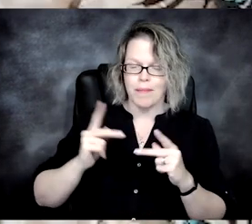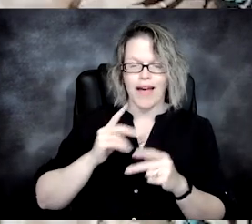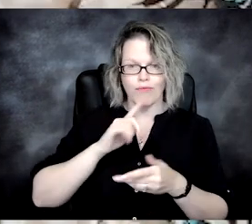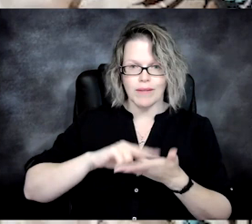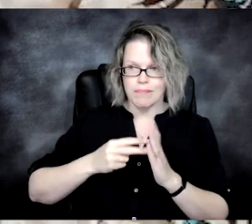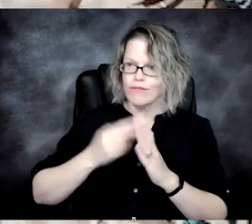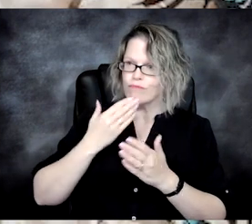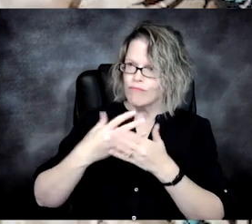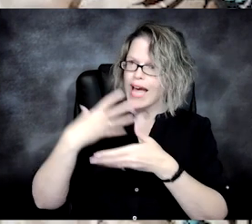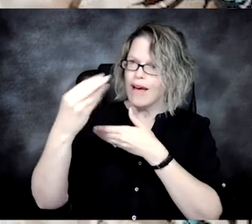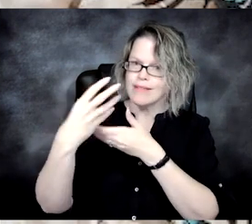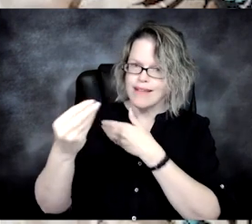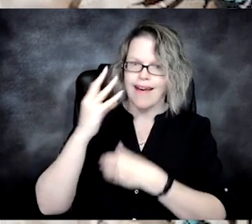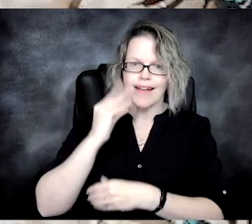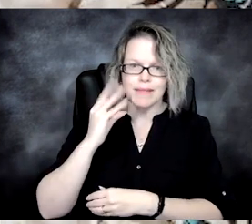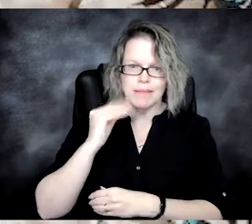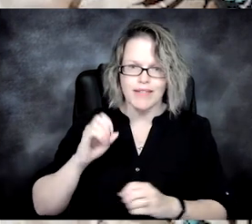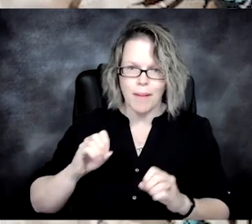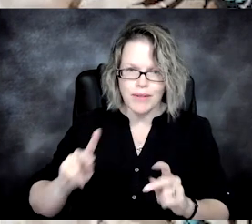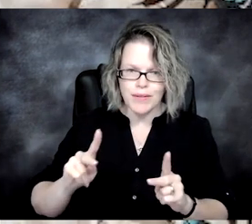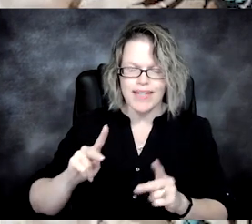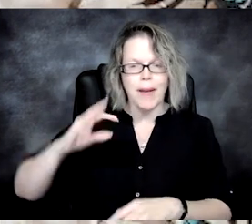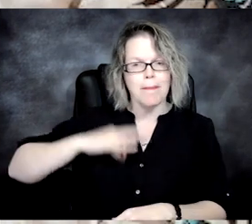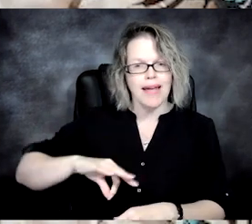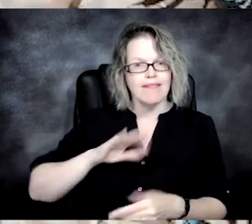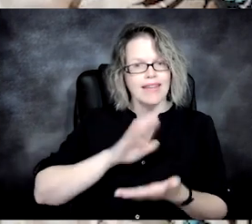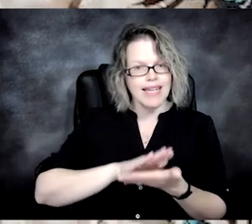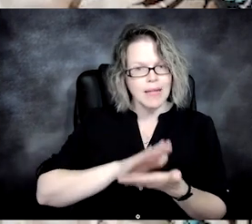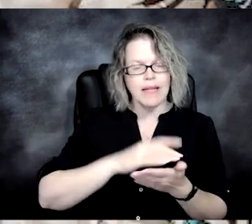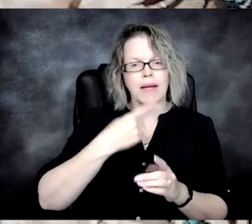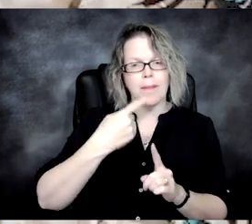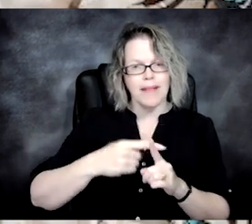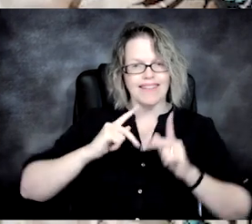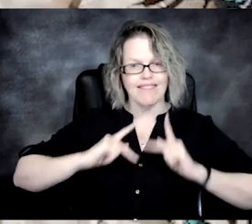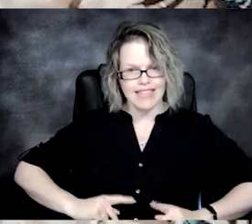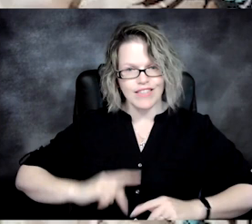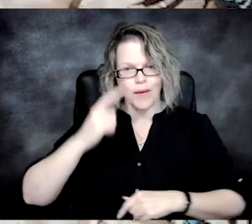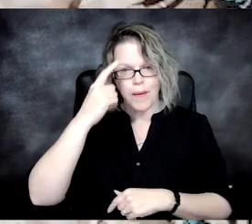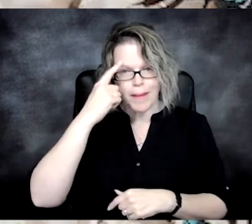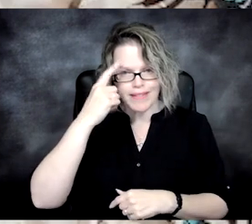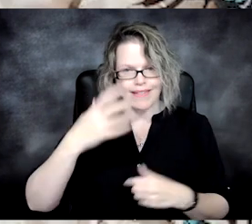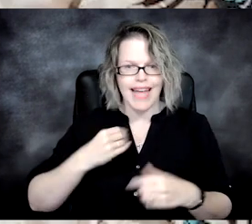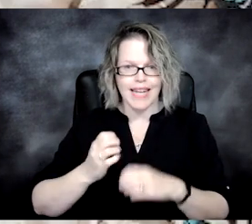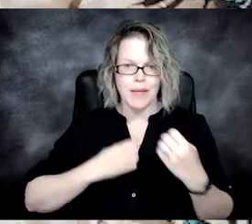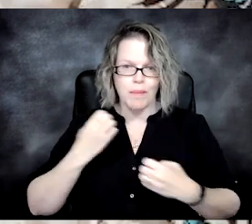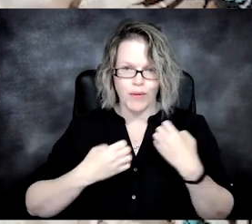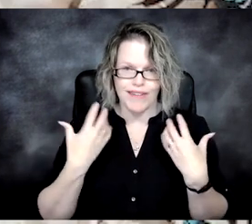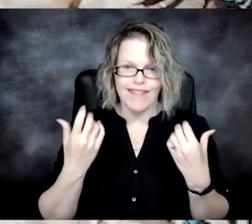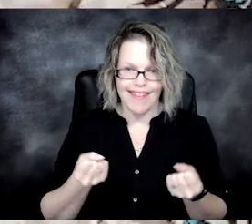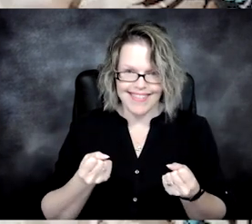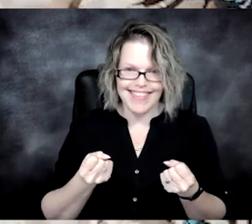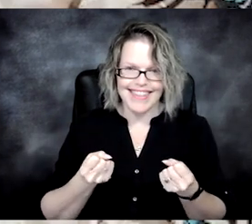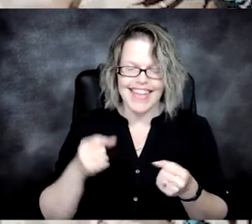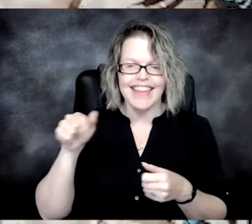learning opportunities, they benefit academically and have improved physical, mental, and emotional health. This